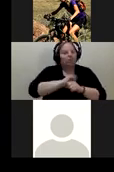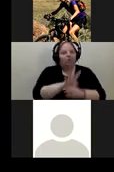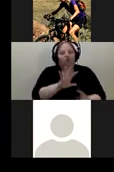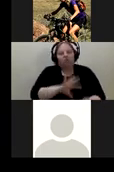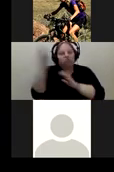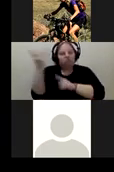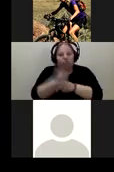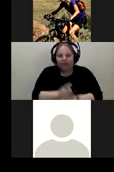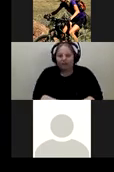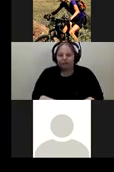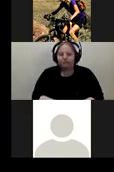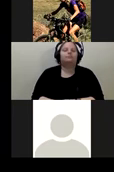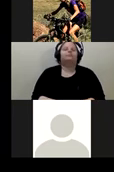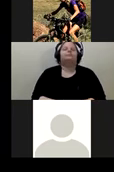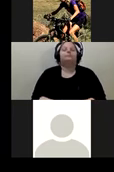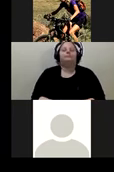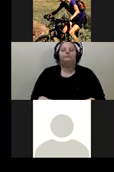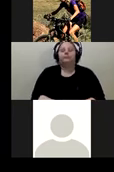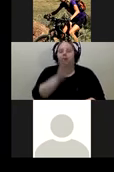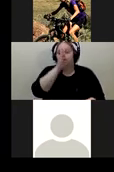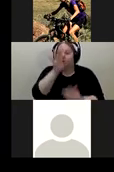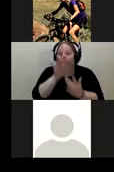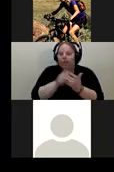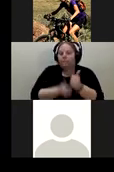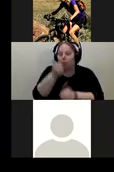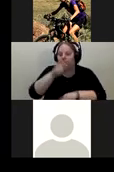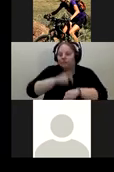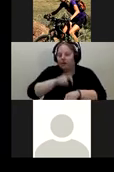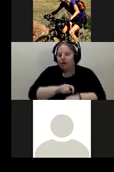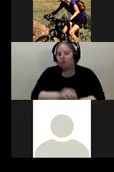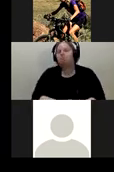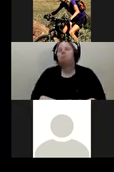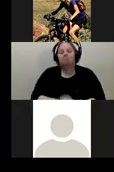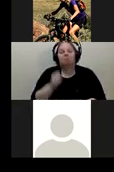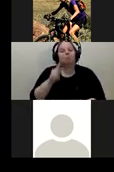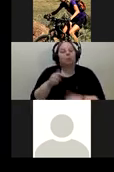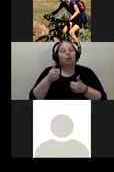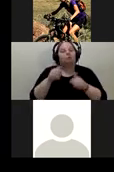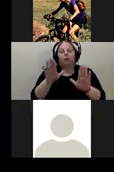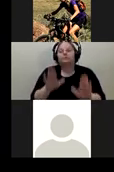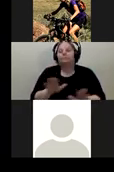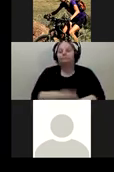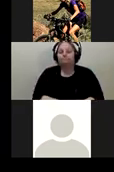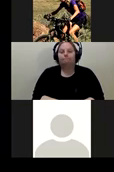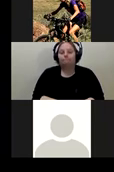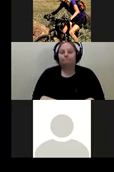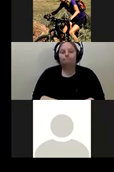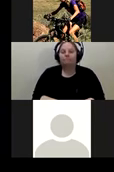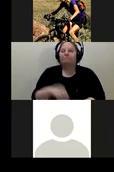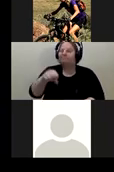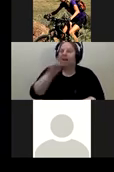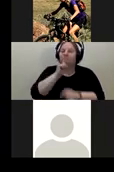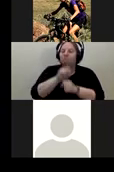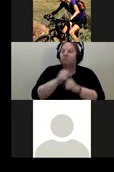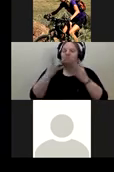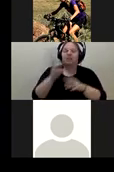isn't it? Direct contact most of the time. Okay, awesome. Yeah, and the many jobs